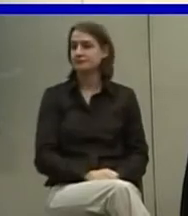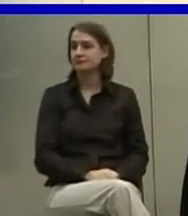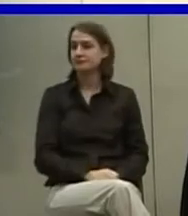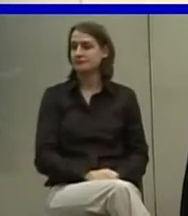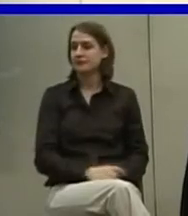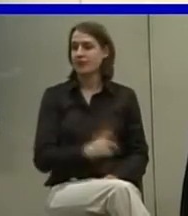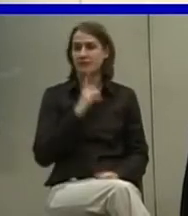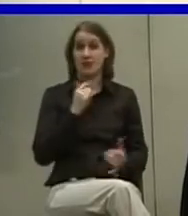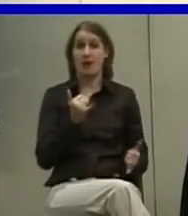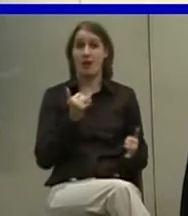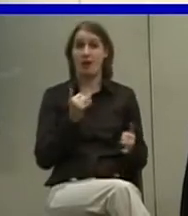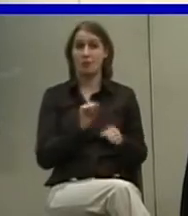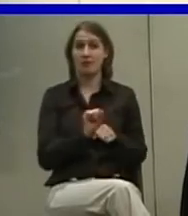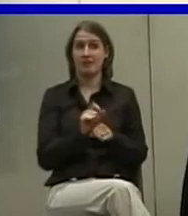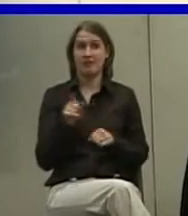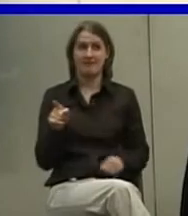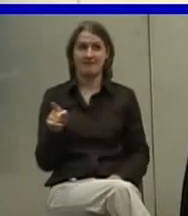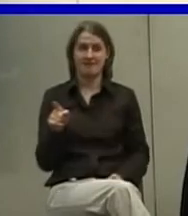now. And